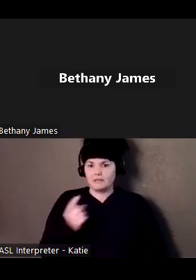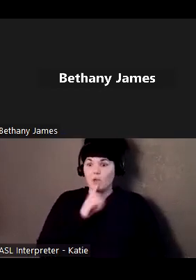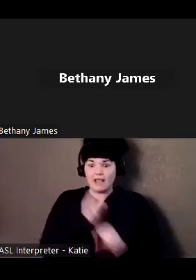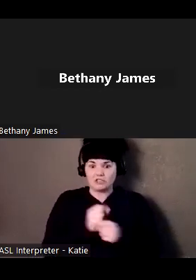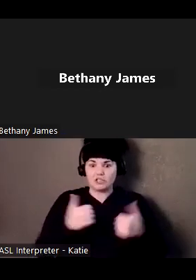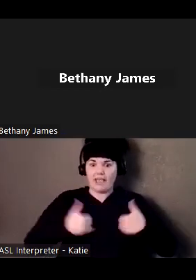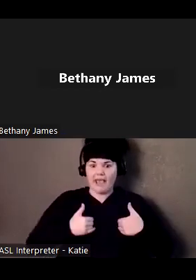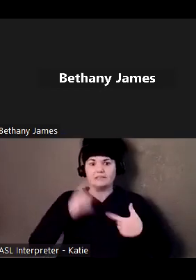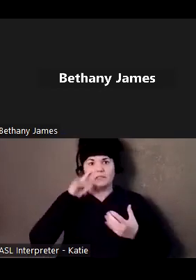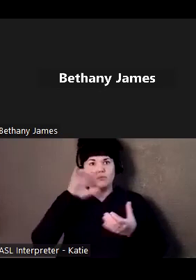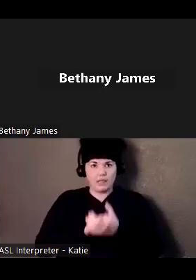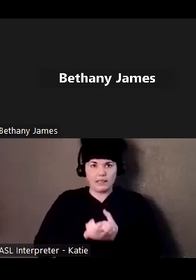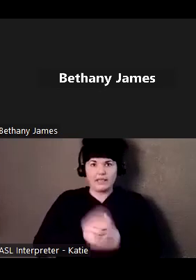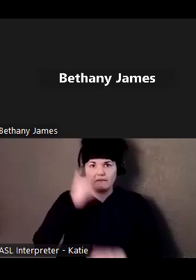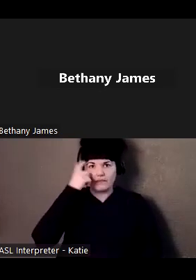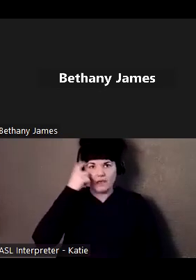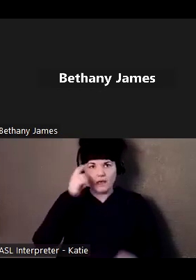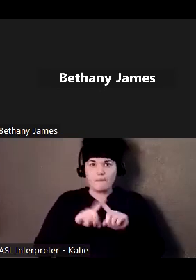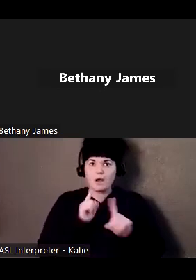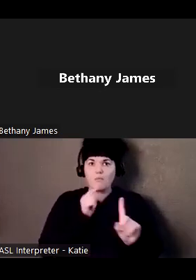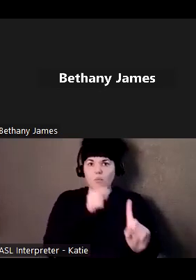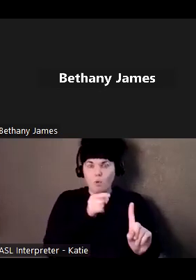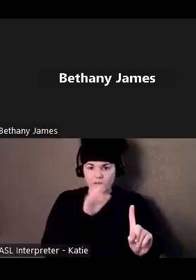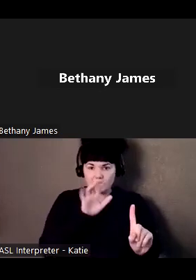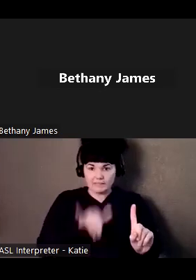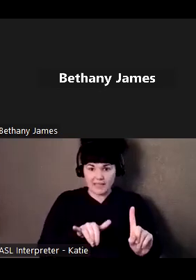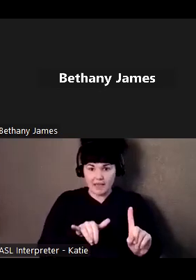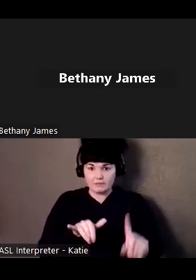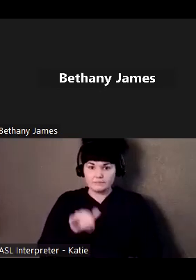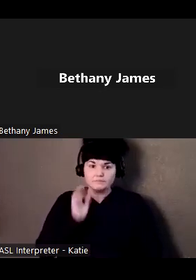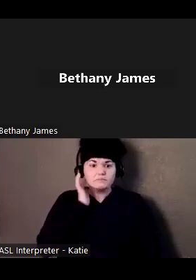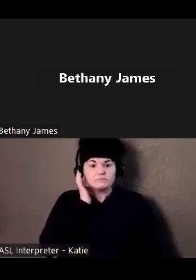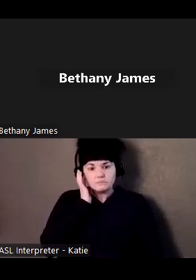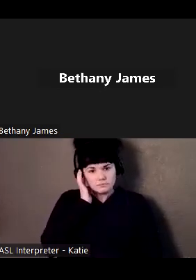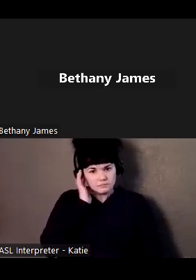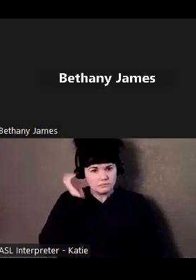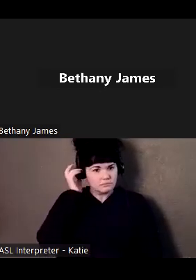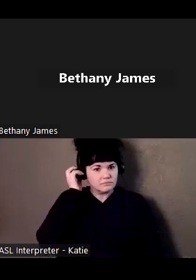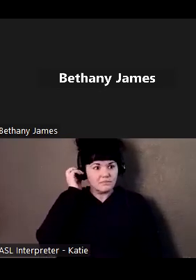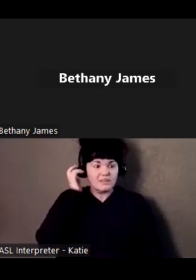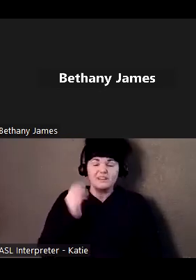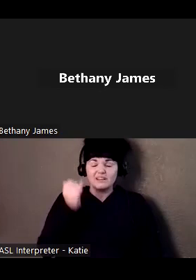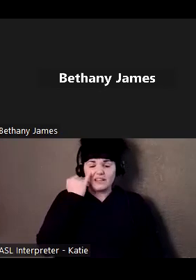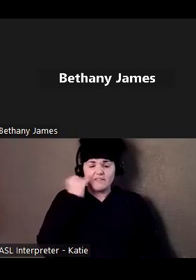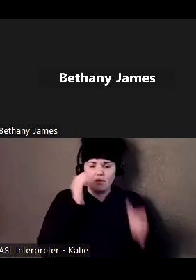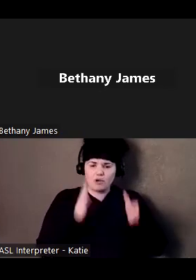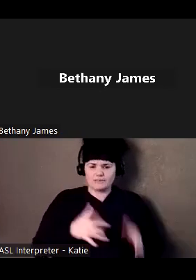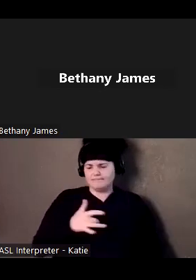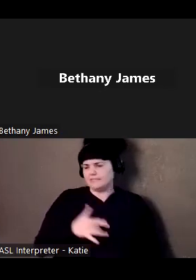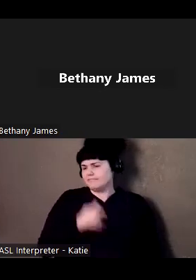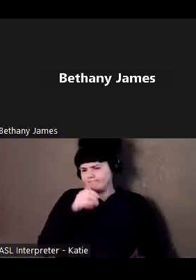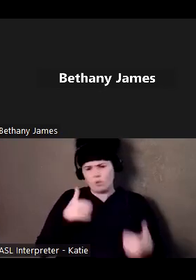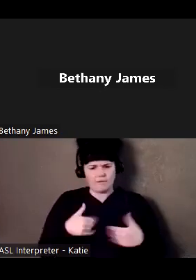beliefs, but the idea here is that absent self-efficacy beliefs, folks aren't even going to try to accomplish